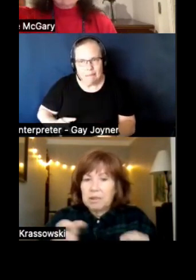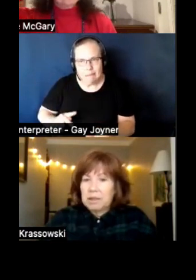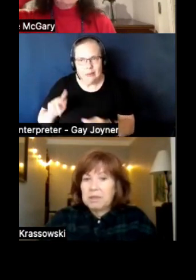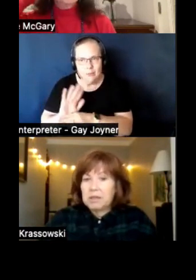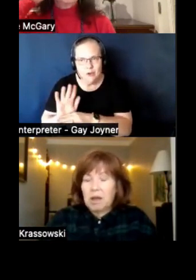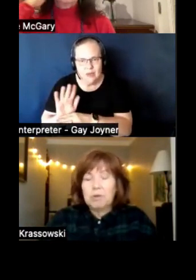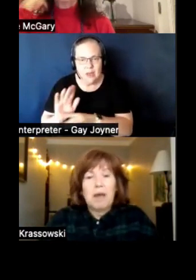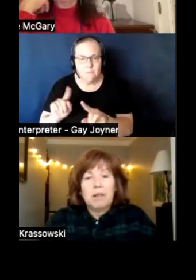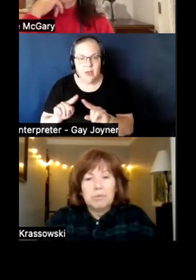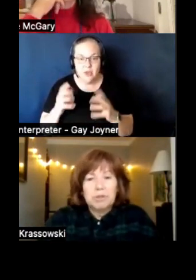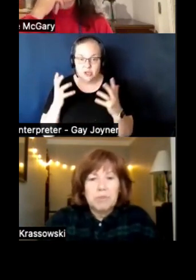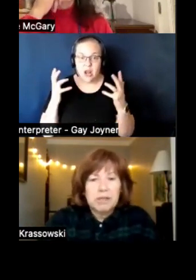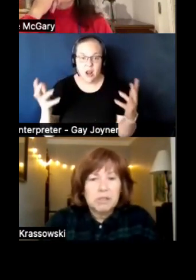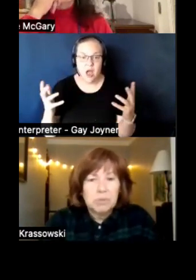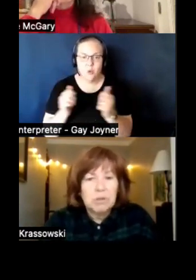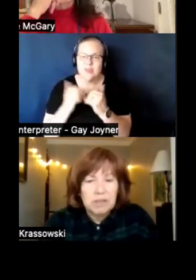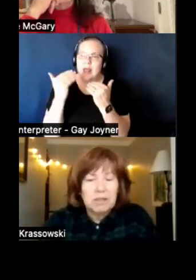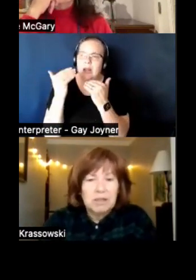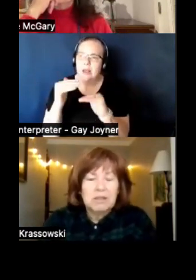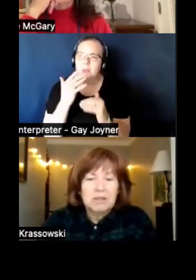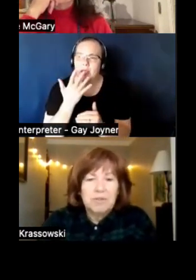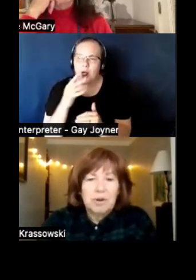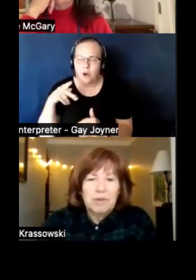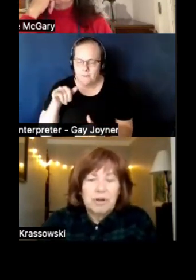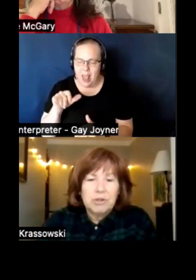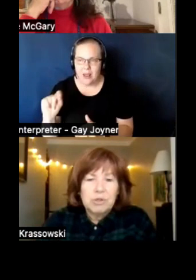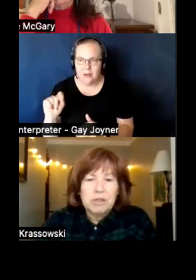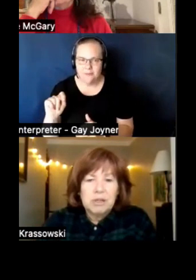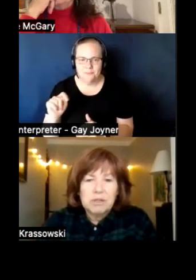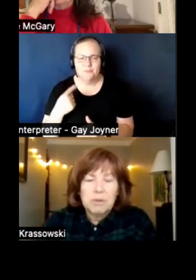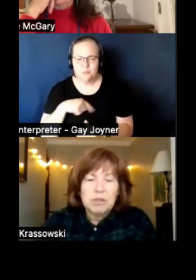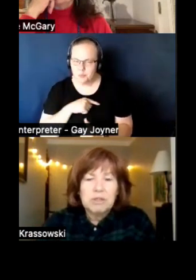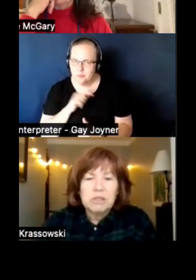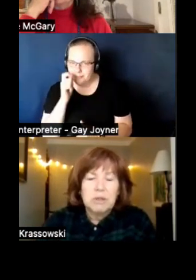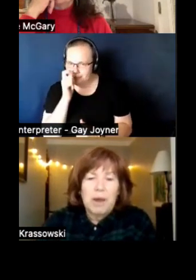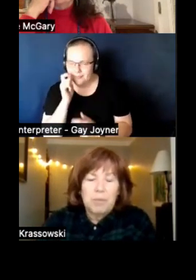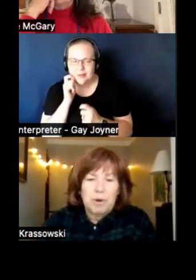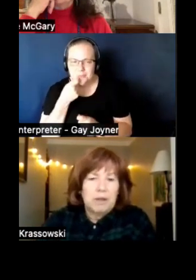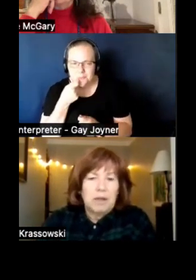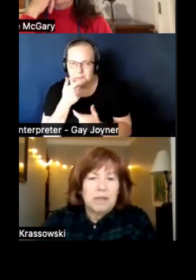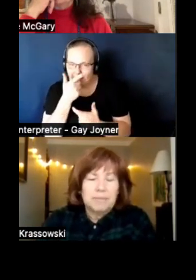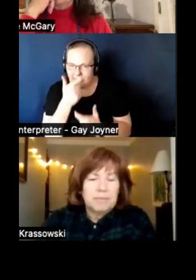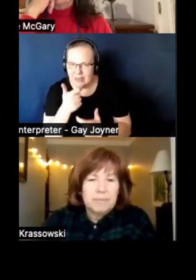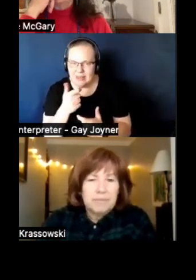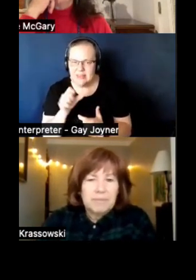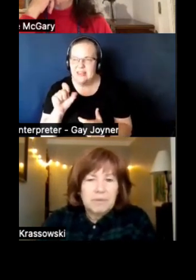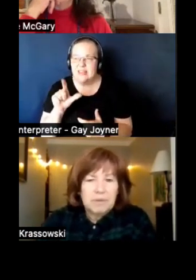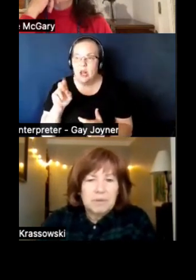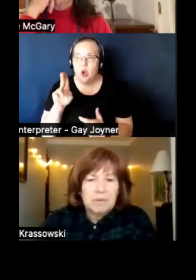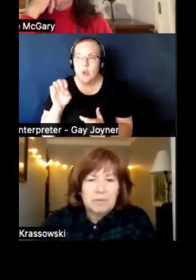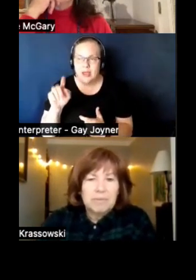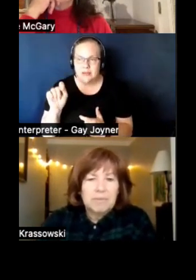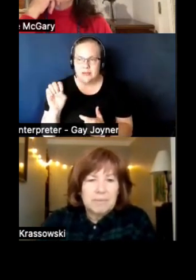a limited color palette, which makes this really very, very interesting, especially the silhouette work at night. Oh,